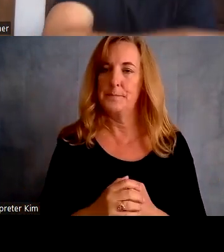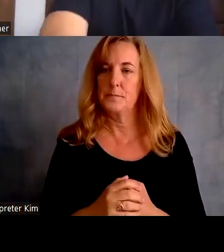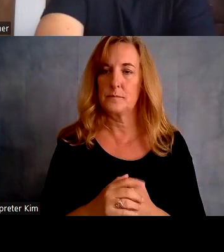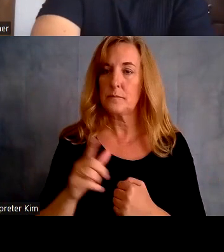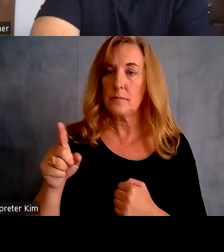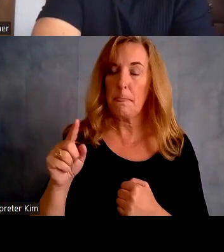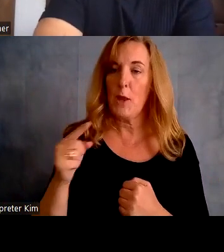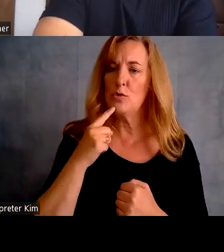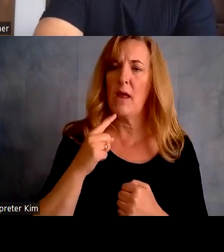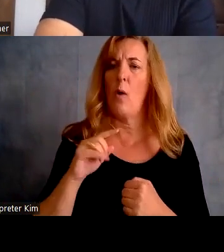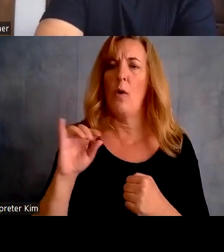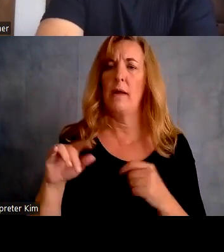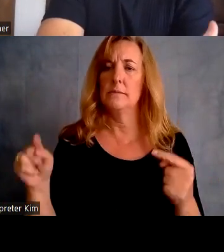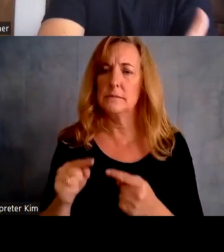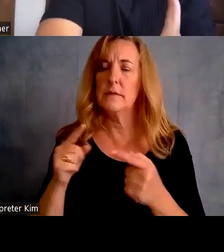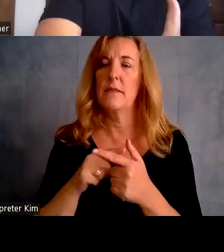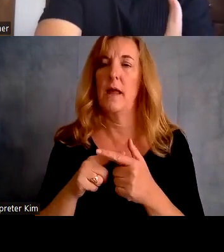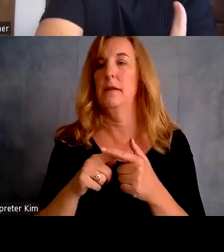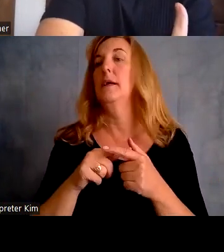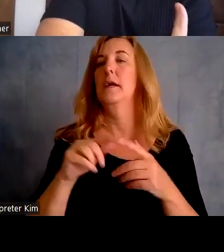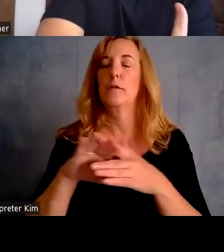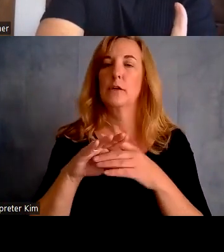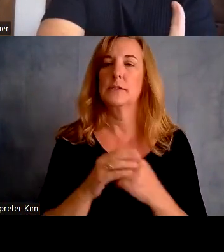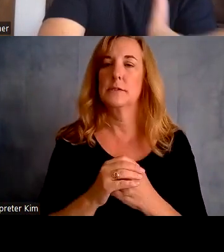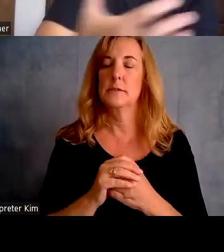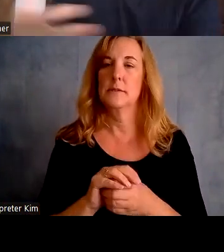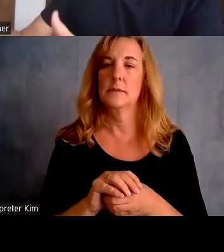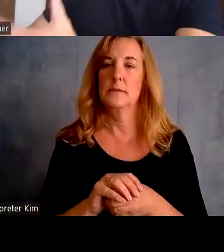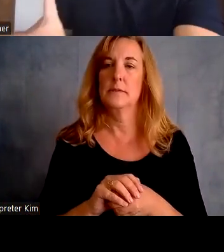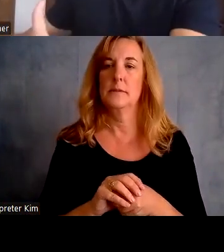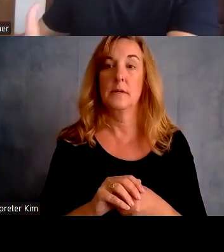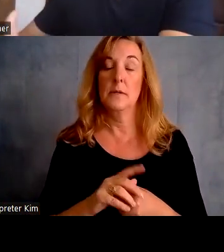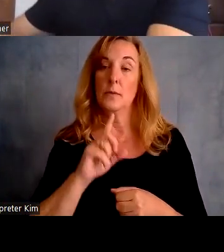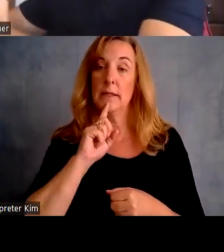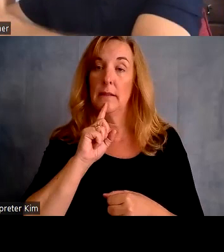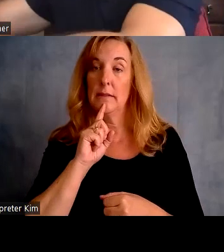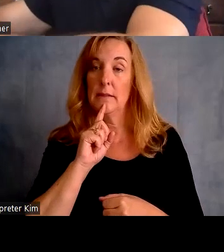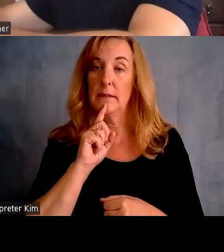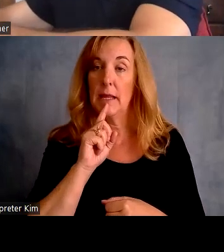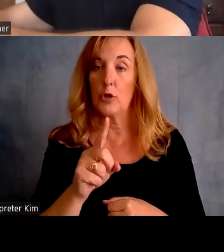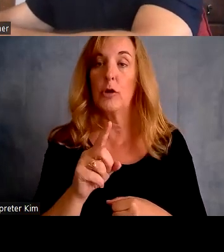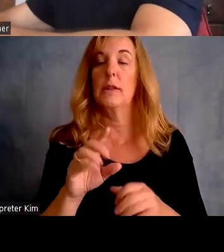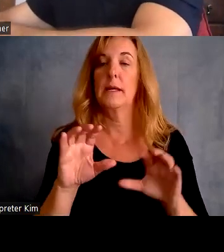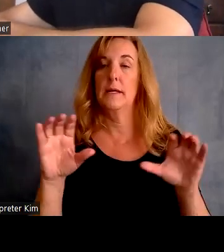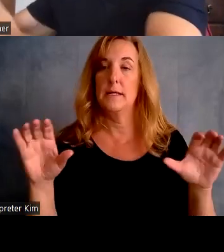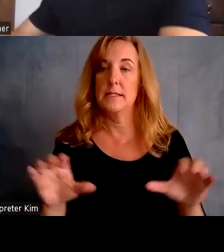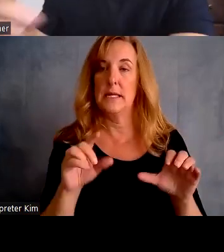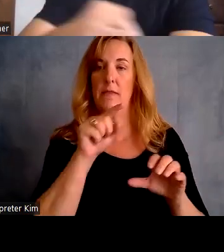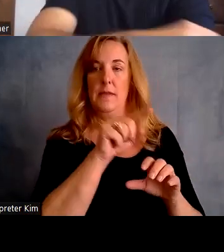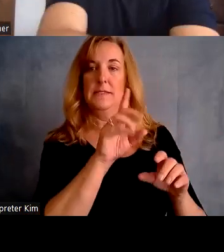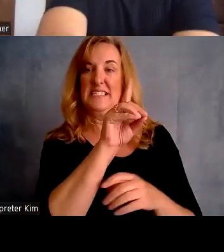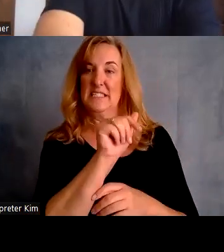their parents? Or literally, did a demon cause this